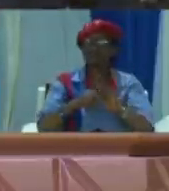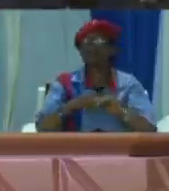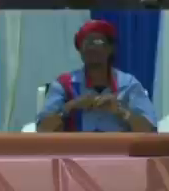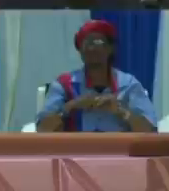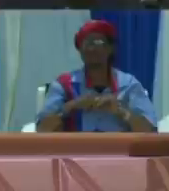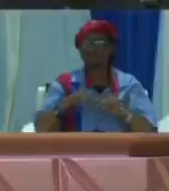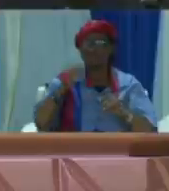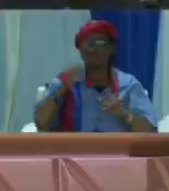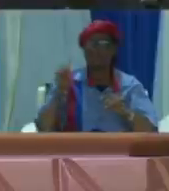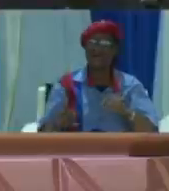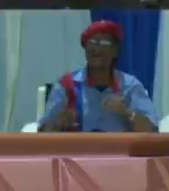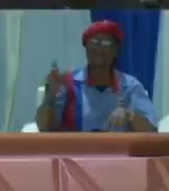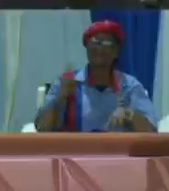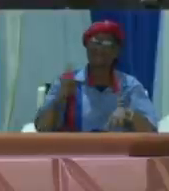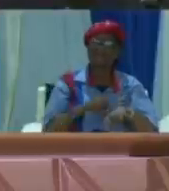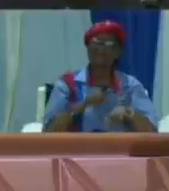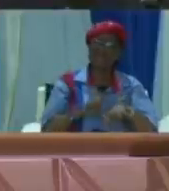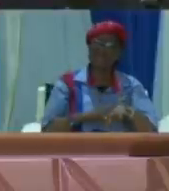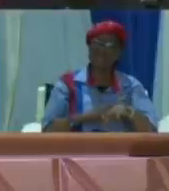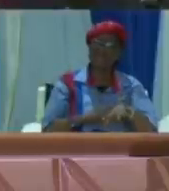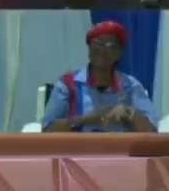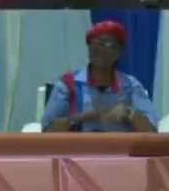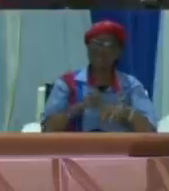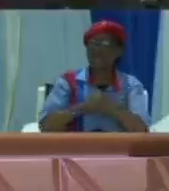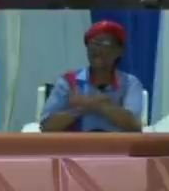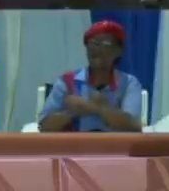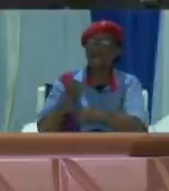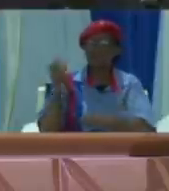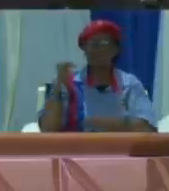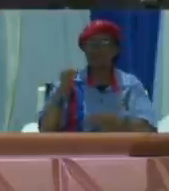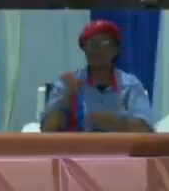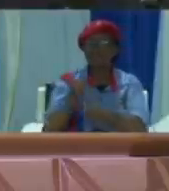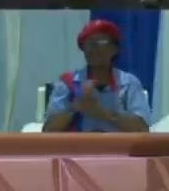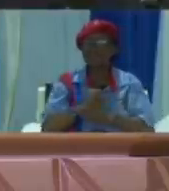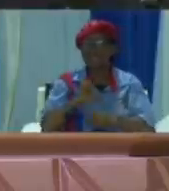By the time I was getting